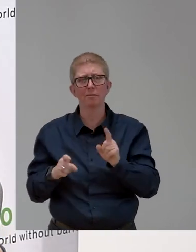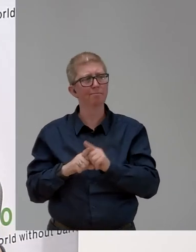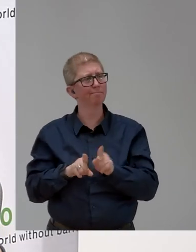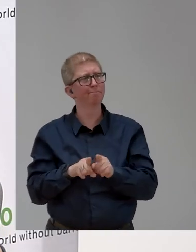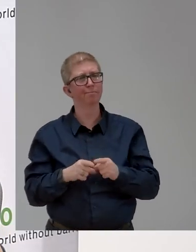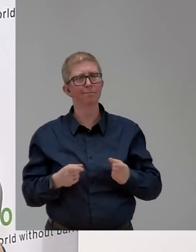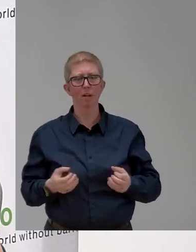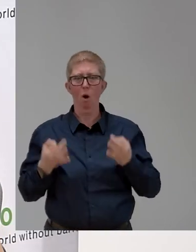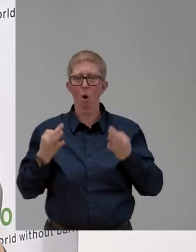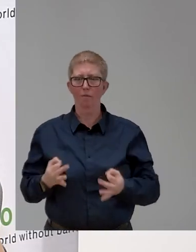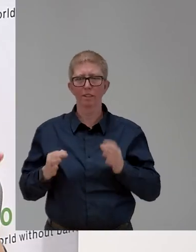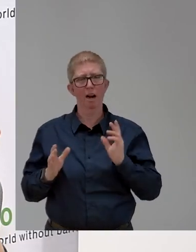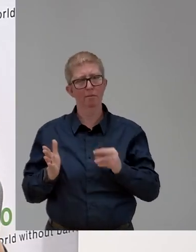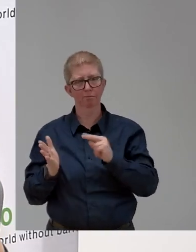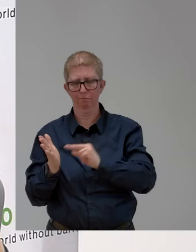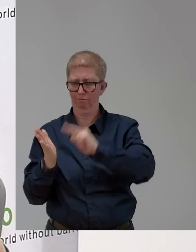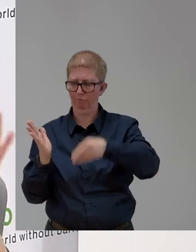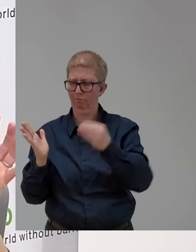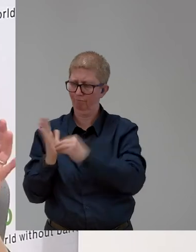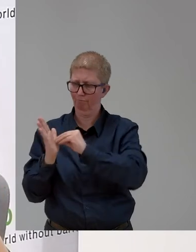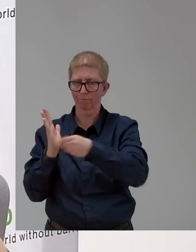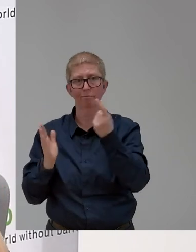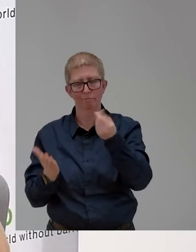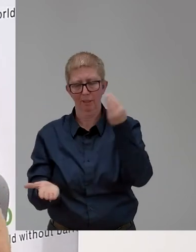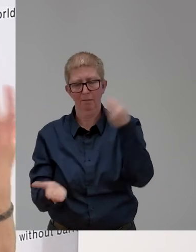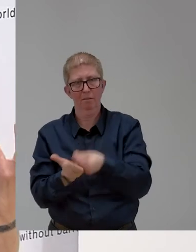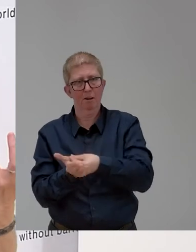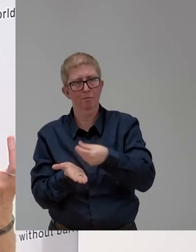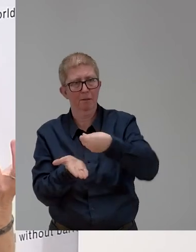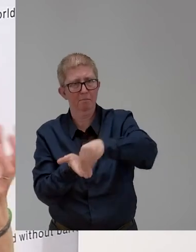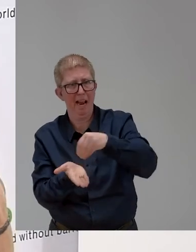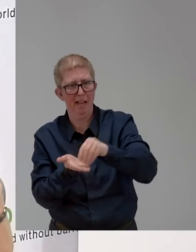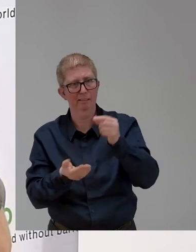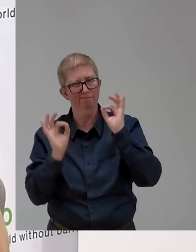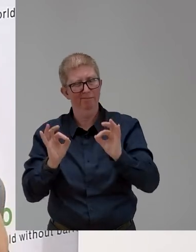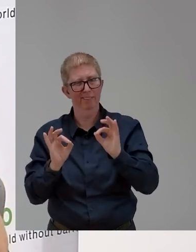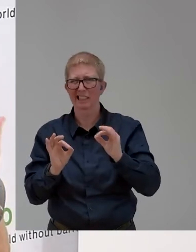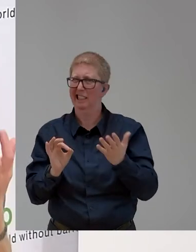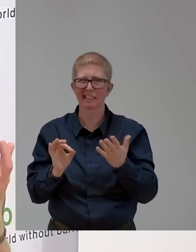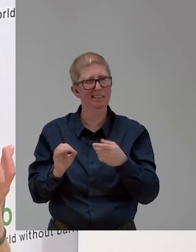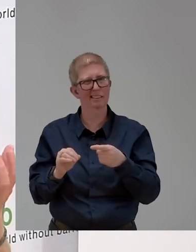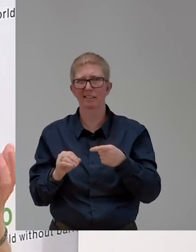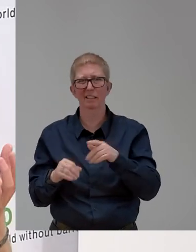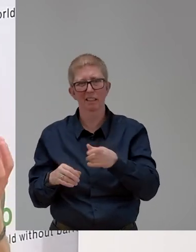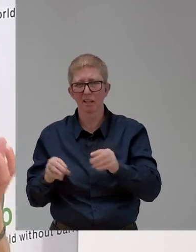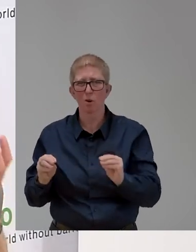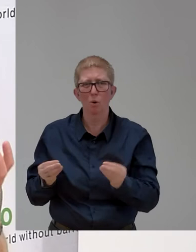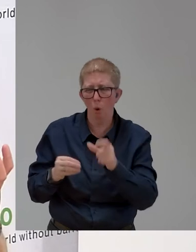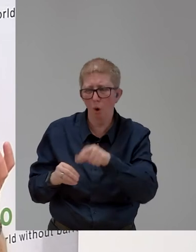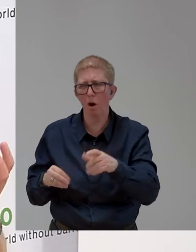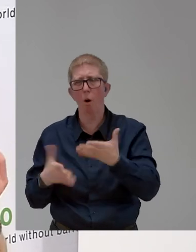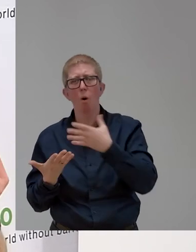in that case, it's important that the young people or older people who want to get in the